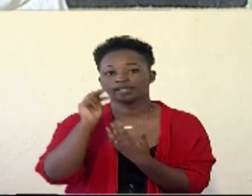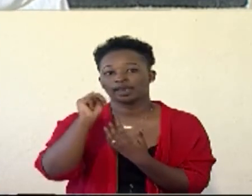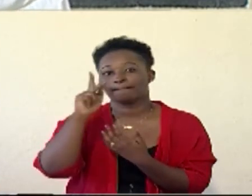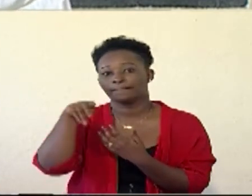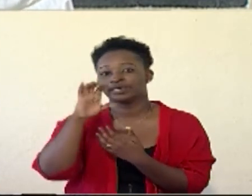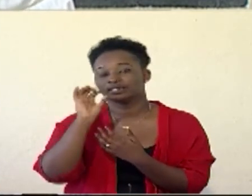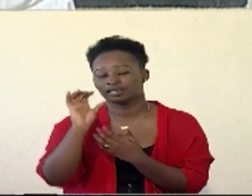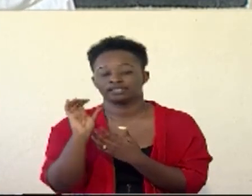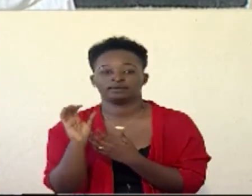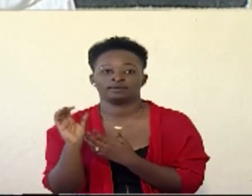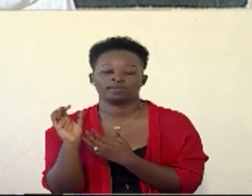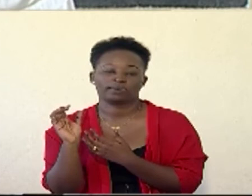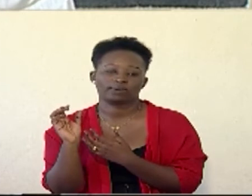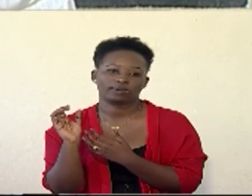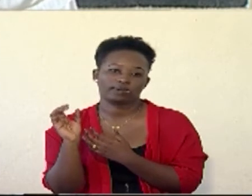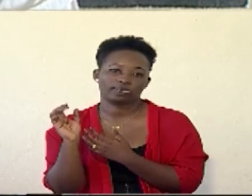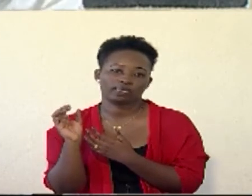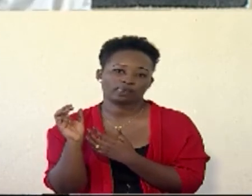to consume